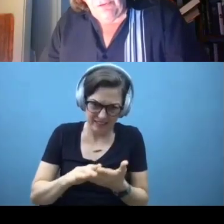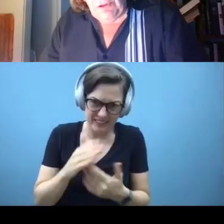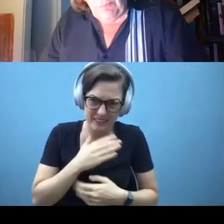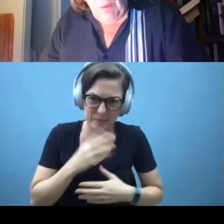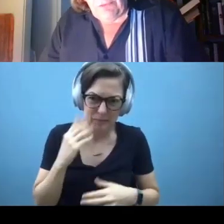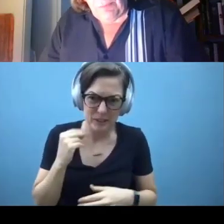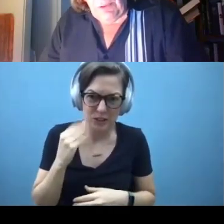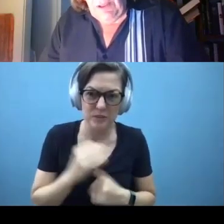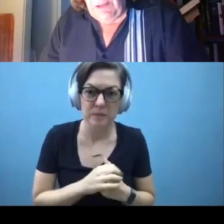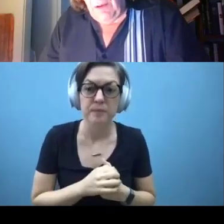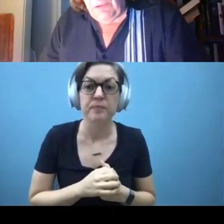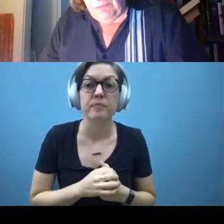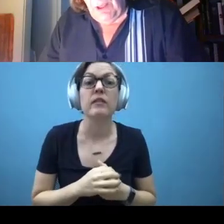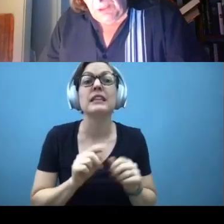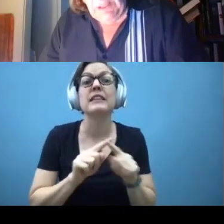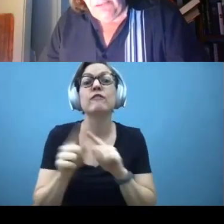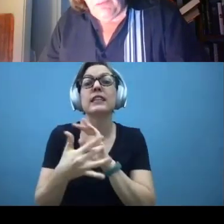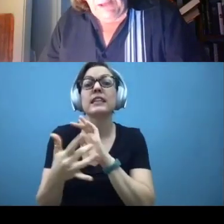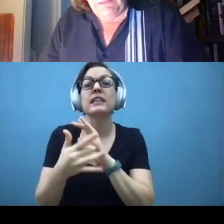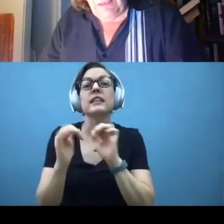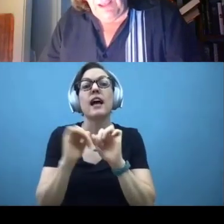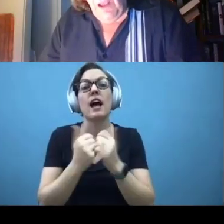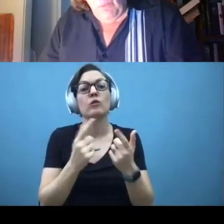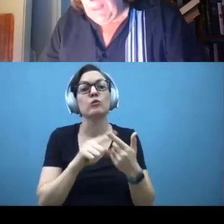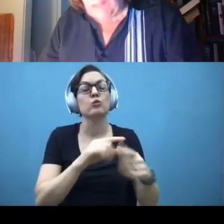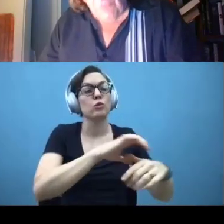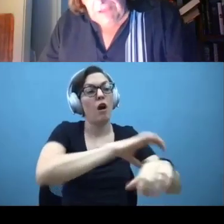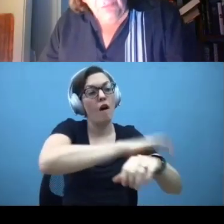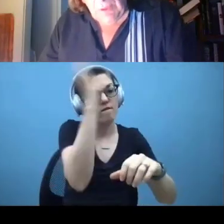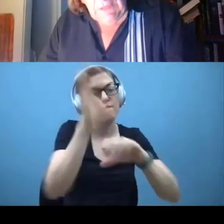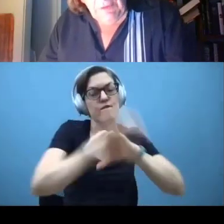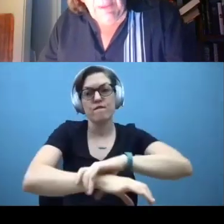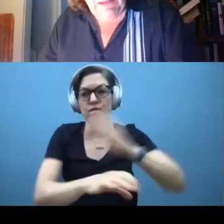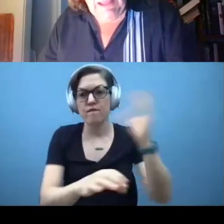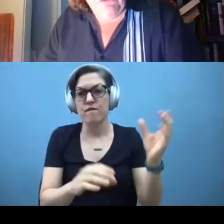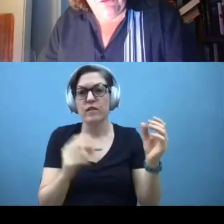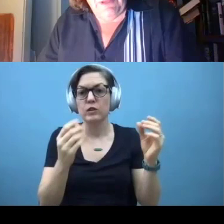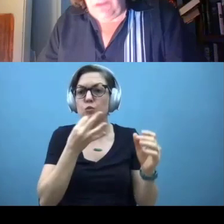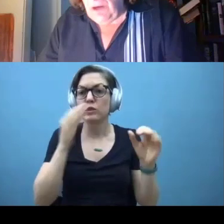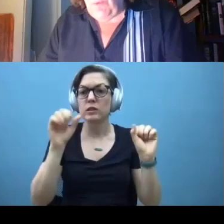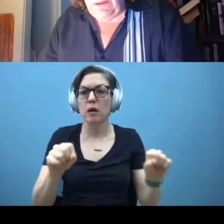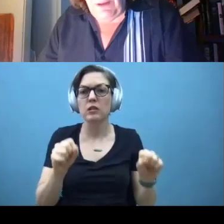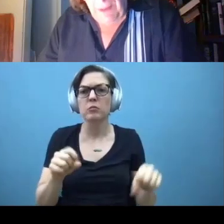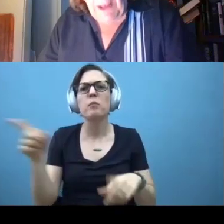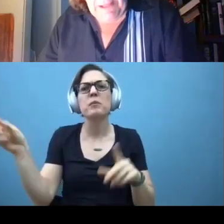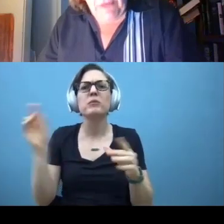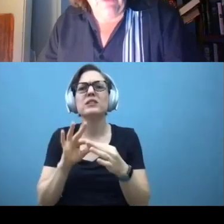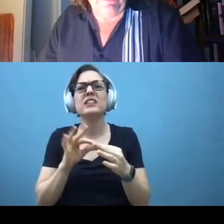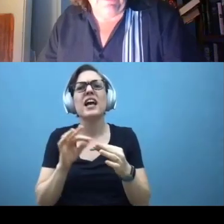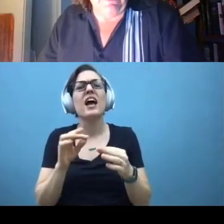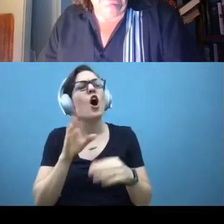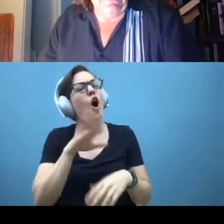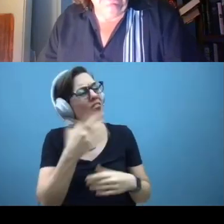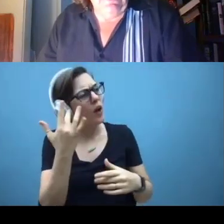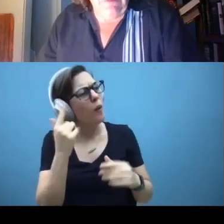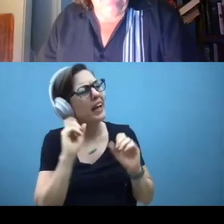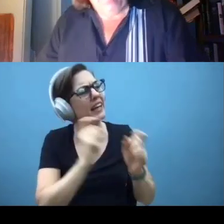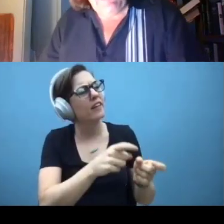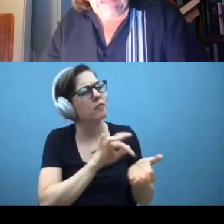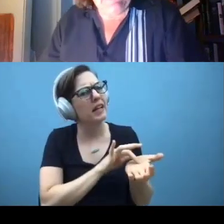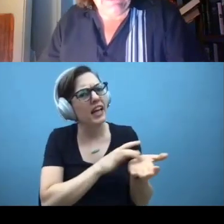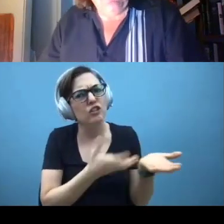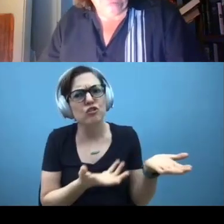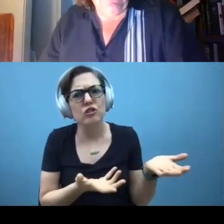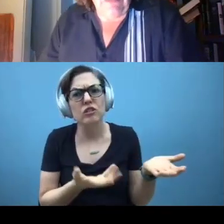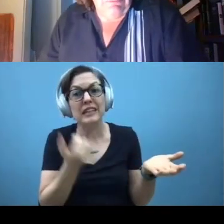person as early as possible. Now, a clinician might say, well, that's the reason we're giving medication. And you know what? I agree with that. You give